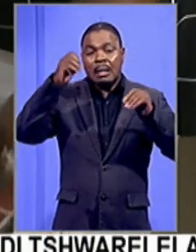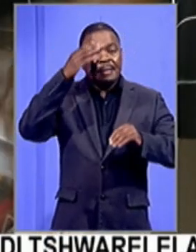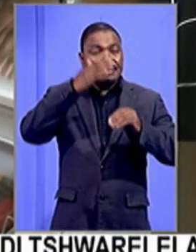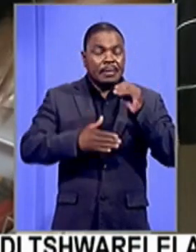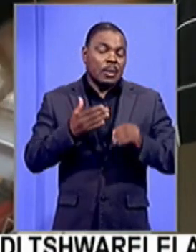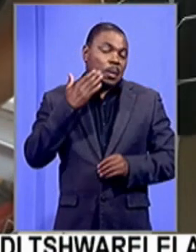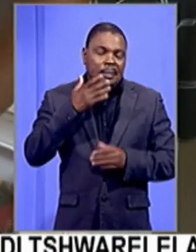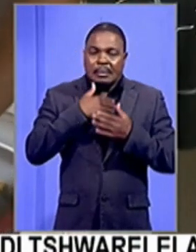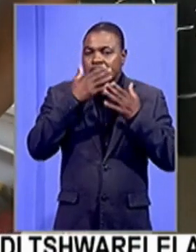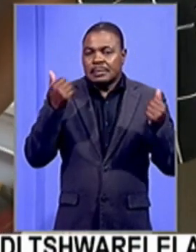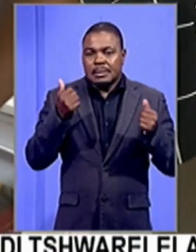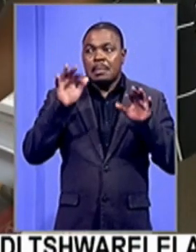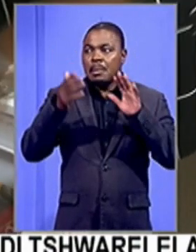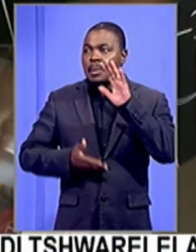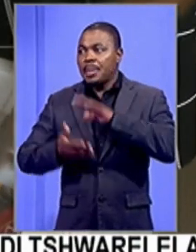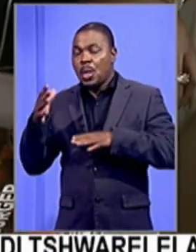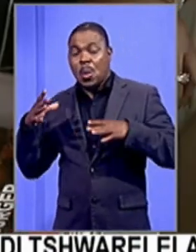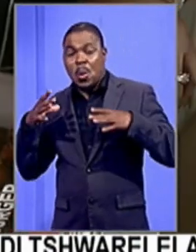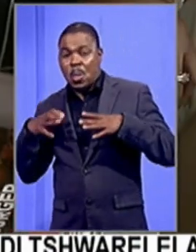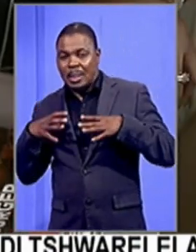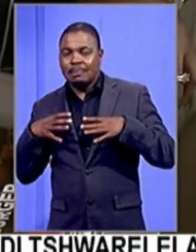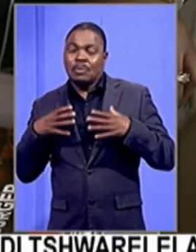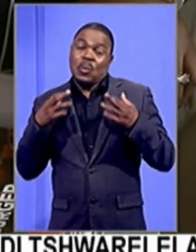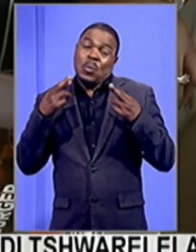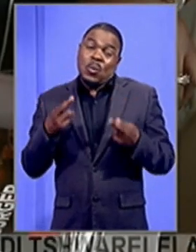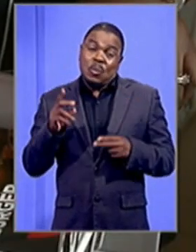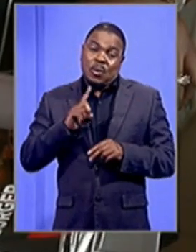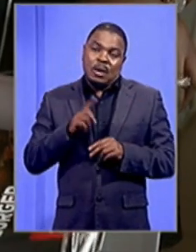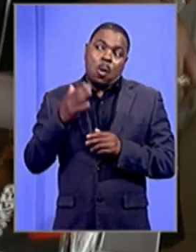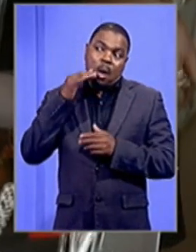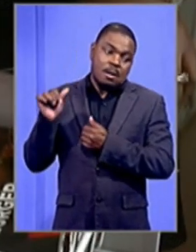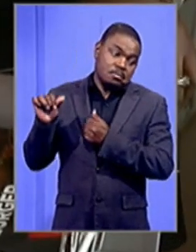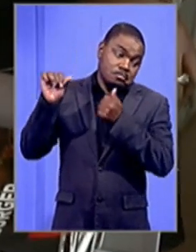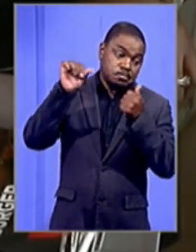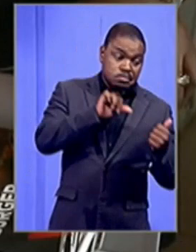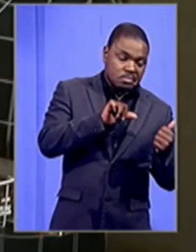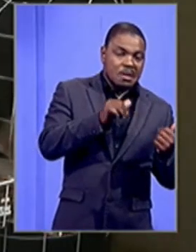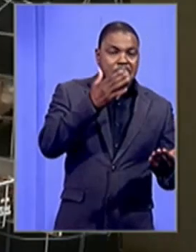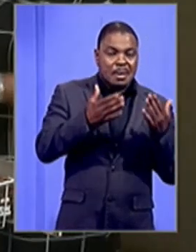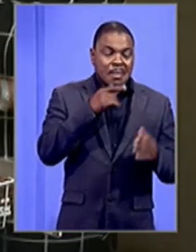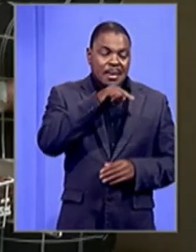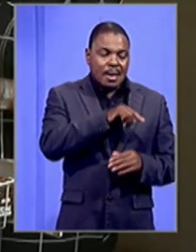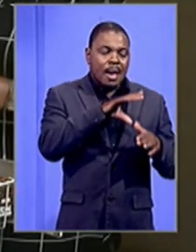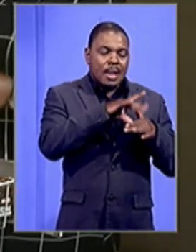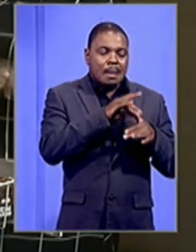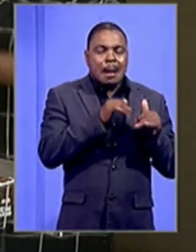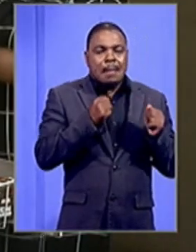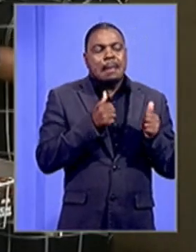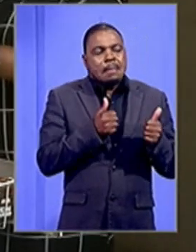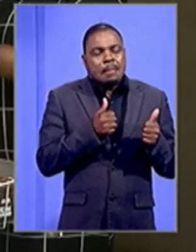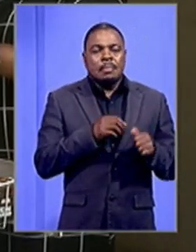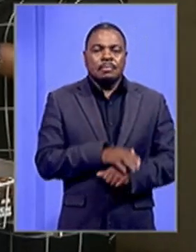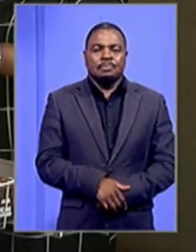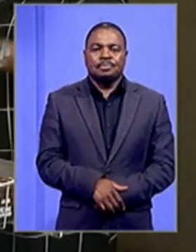khutla, ba bayang matsatsing a khunologo ba na le tsholofelo ya gore e tla re ba boa ba fitlhela nama ya bona e santse e siame.